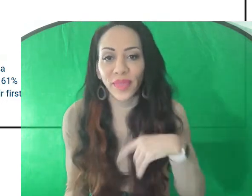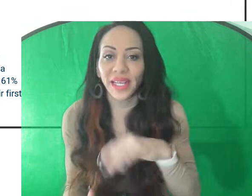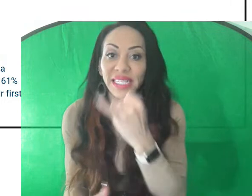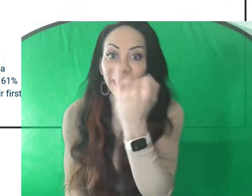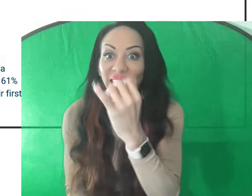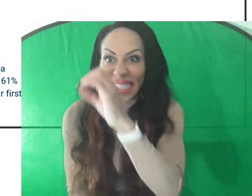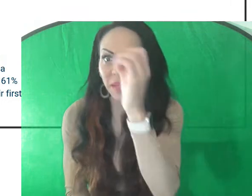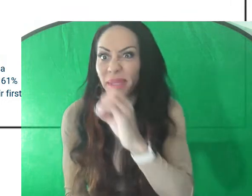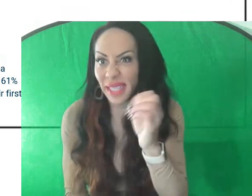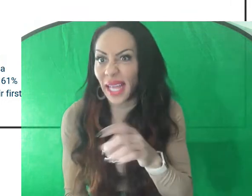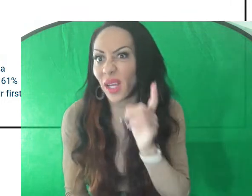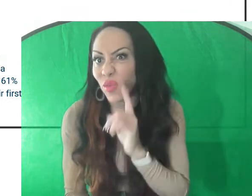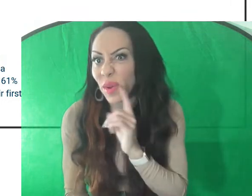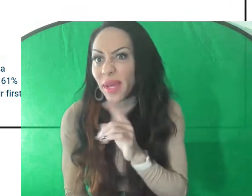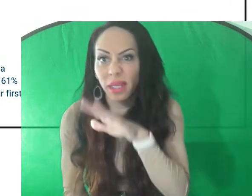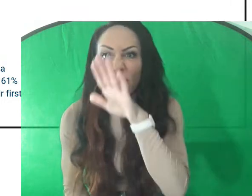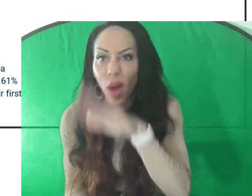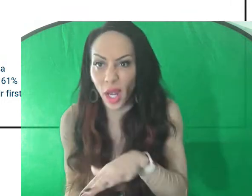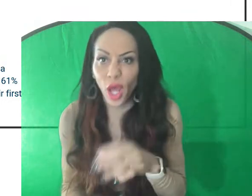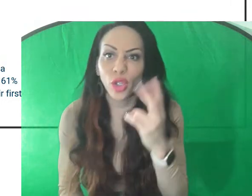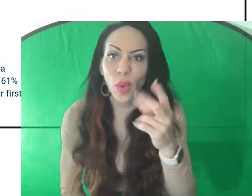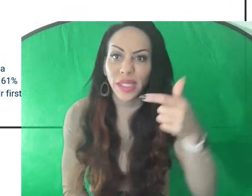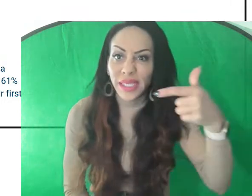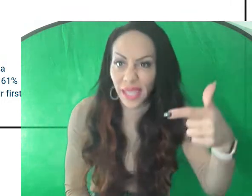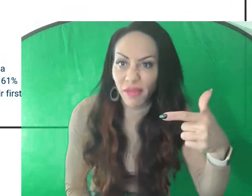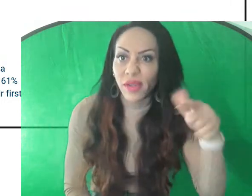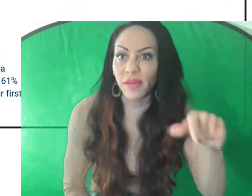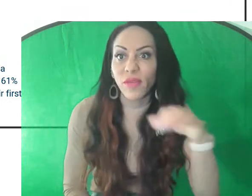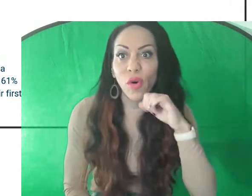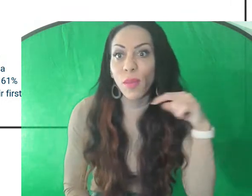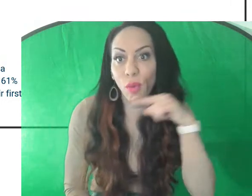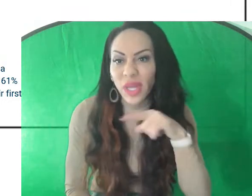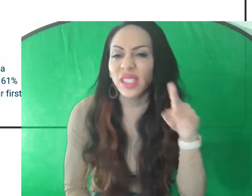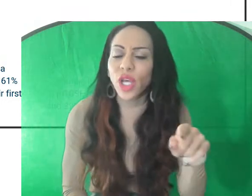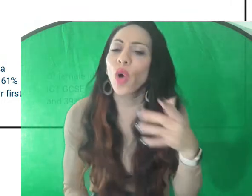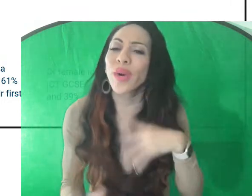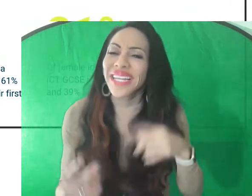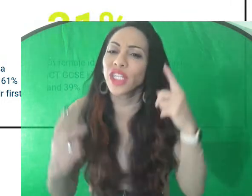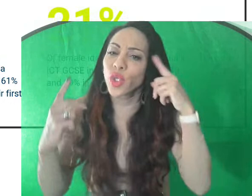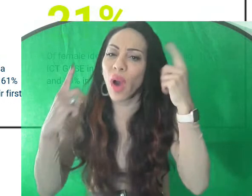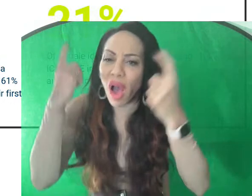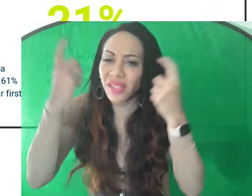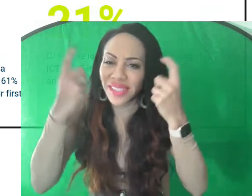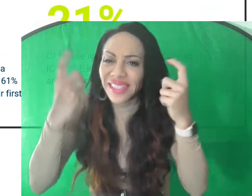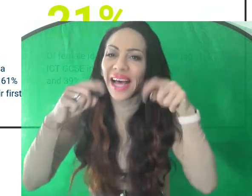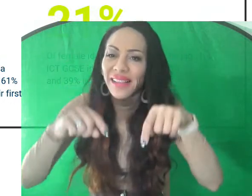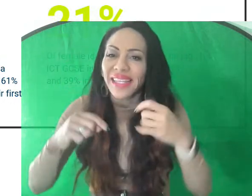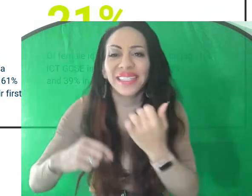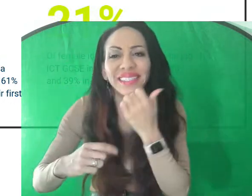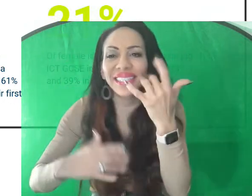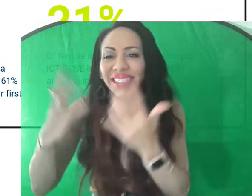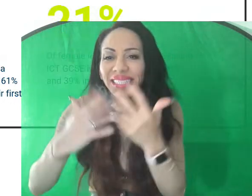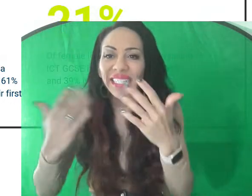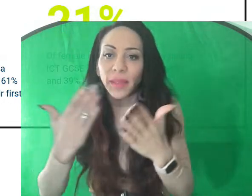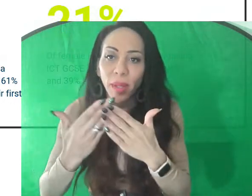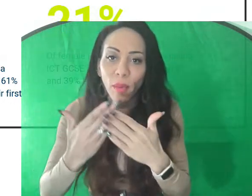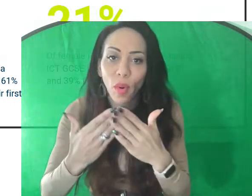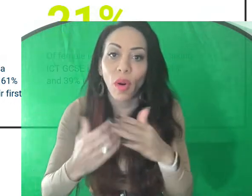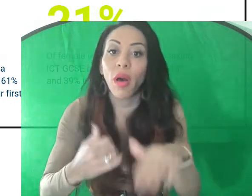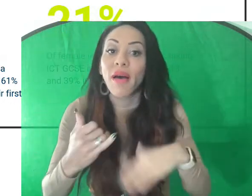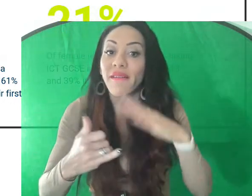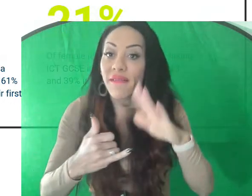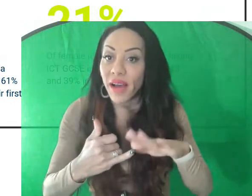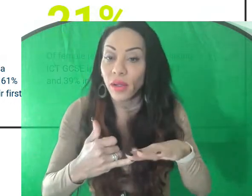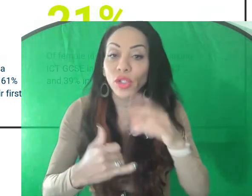that like actually this could be a space for me, and yeah, understanding that. And the final one, which says